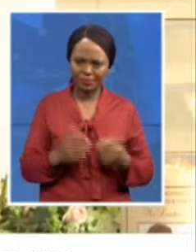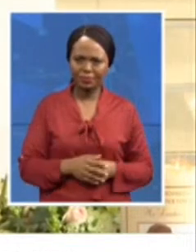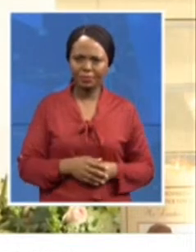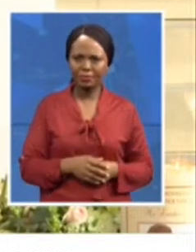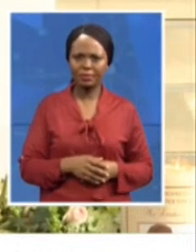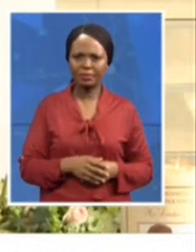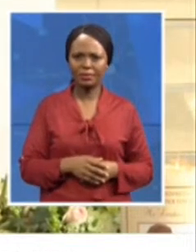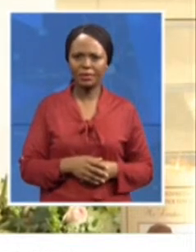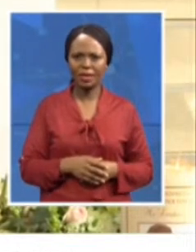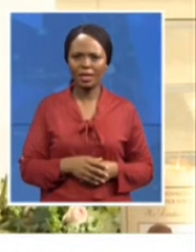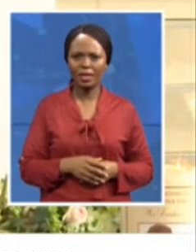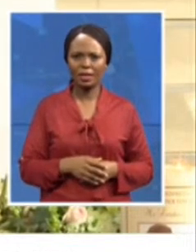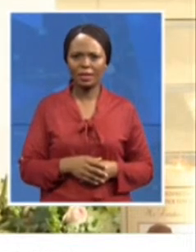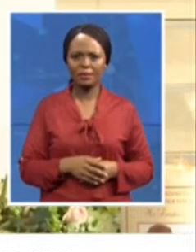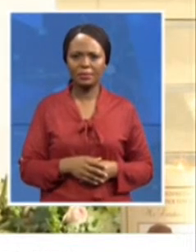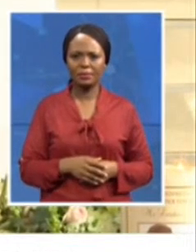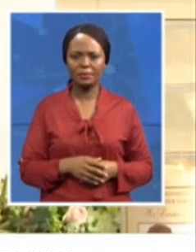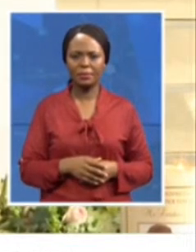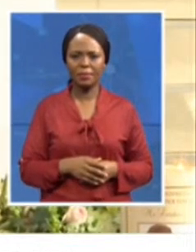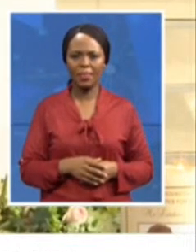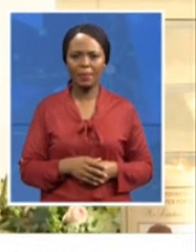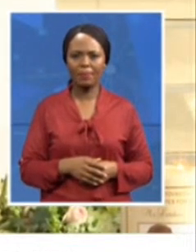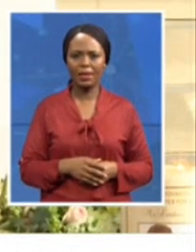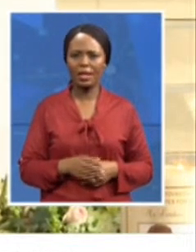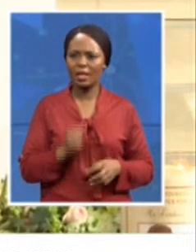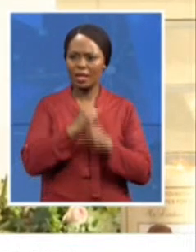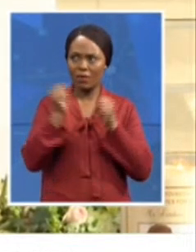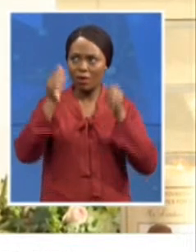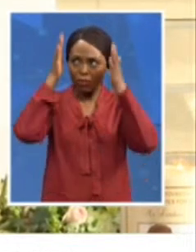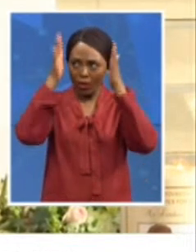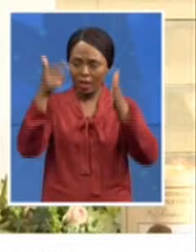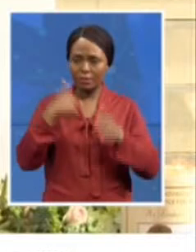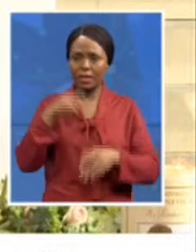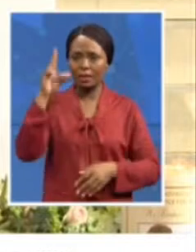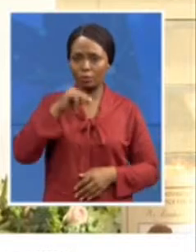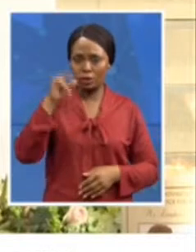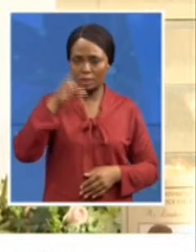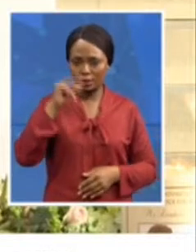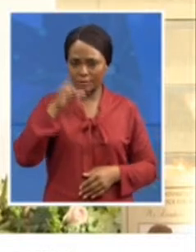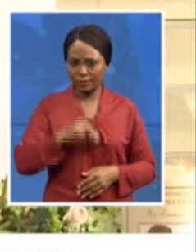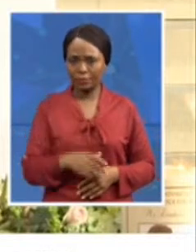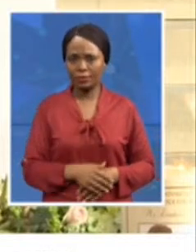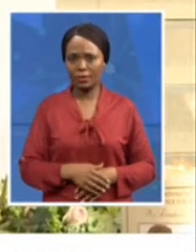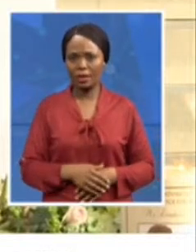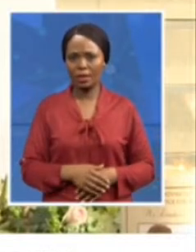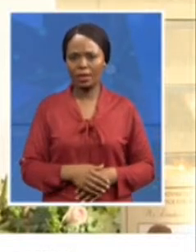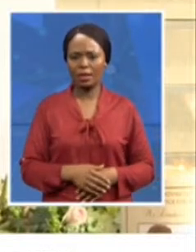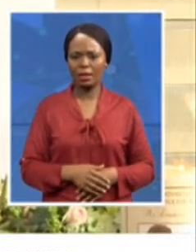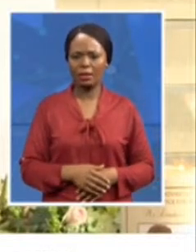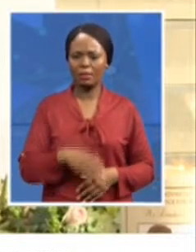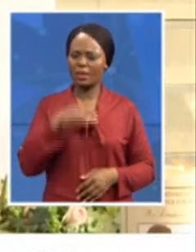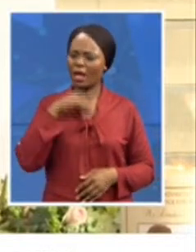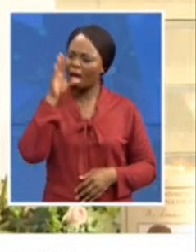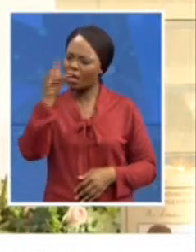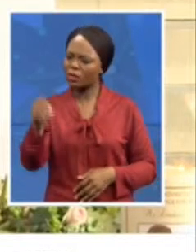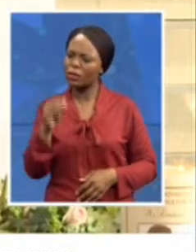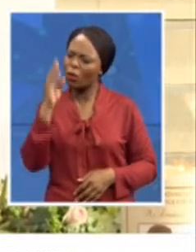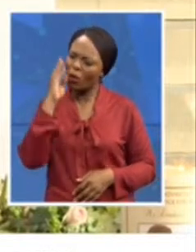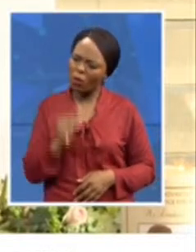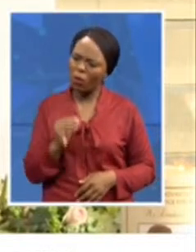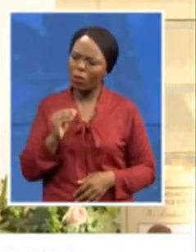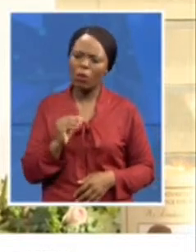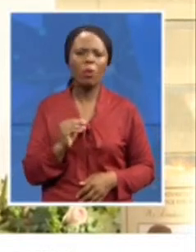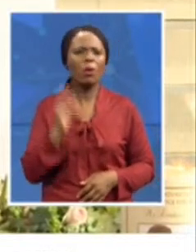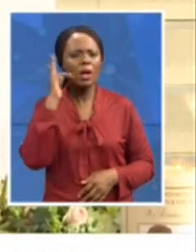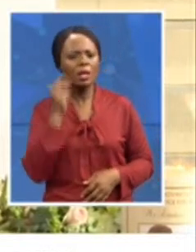point, I stopped mid-sentence to check. "How, Goko? Are you still following?" To this, she